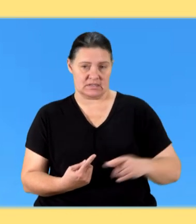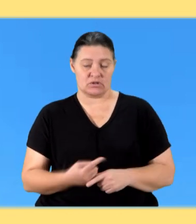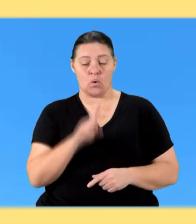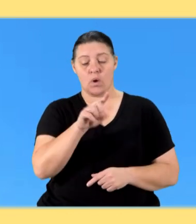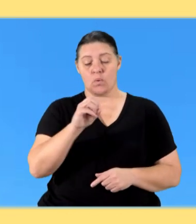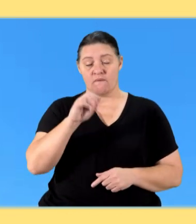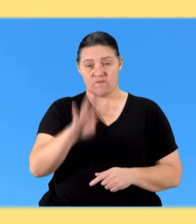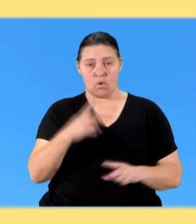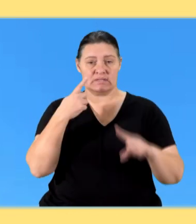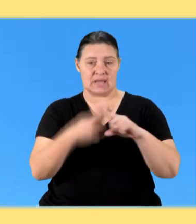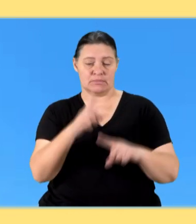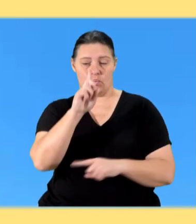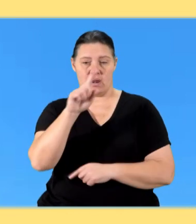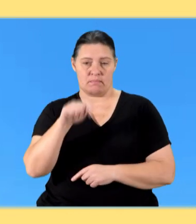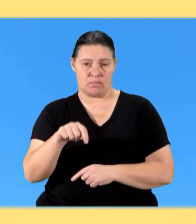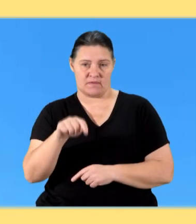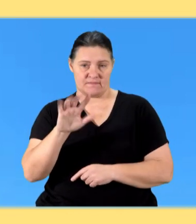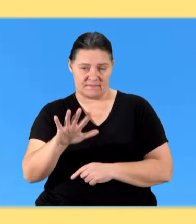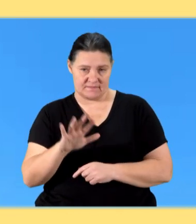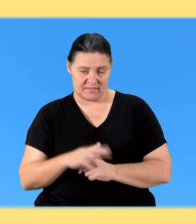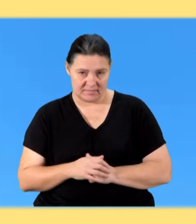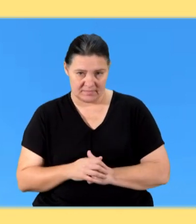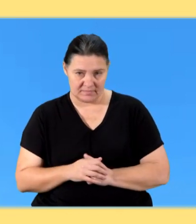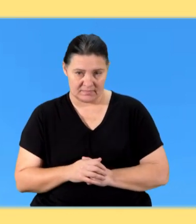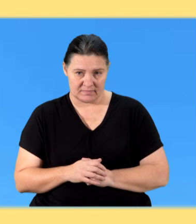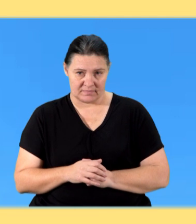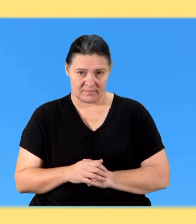So I'll say 104 times